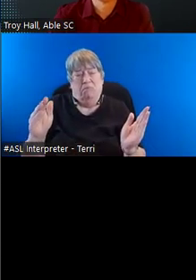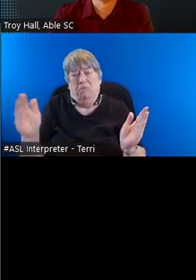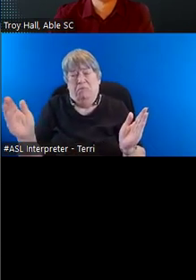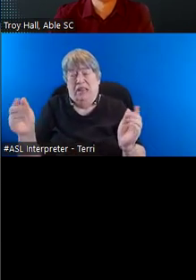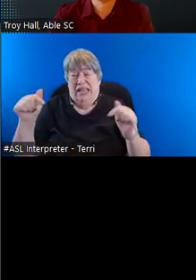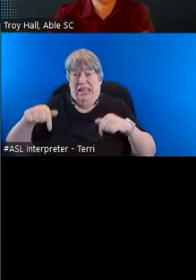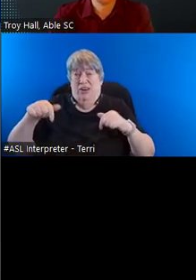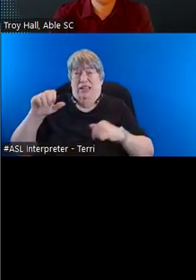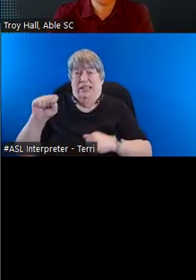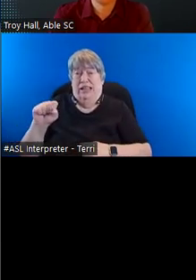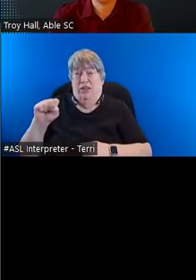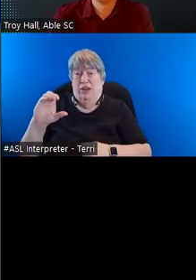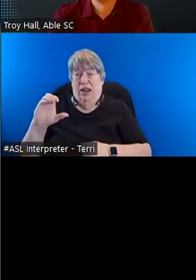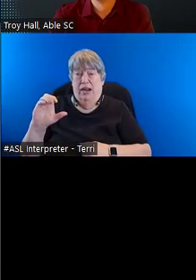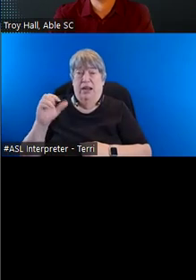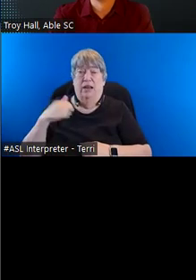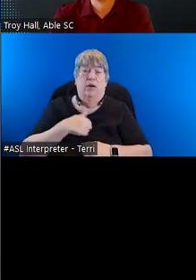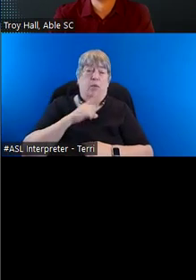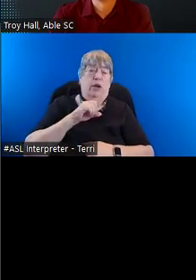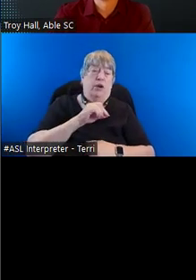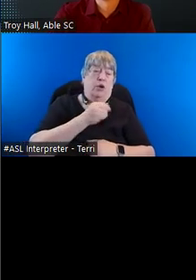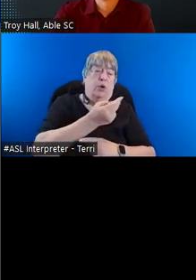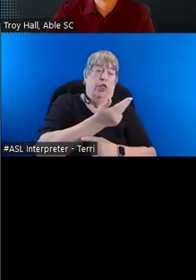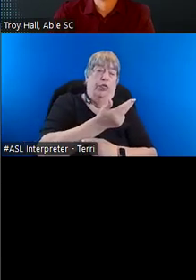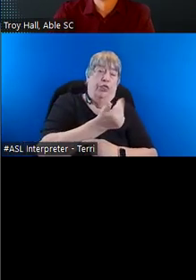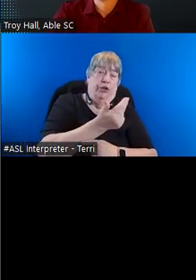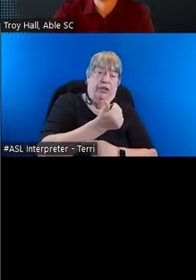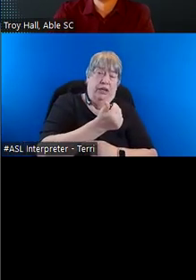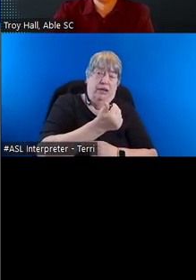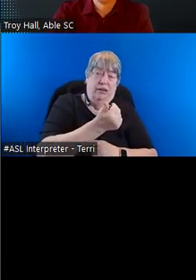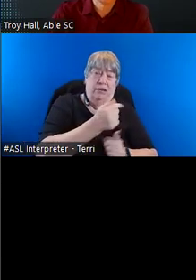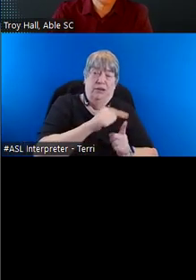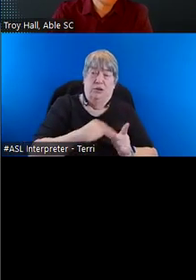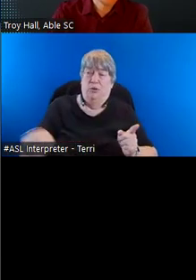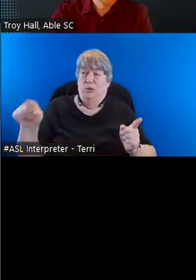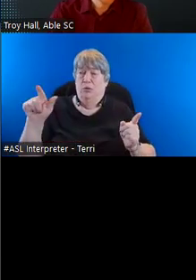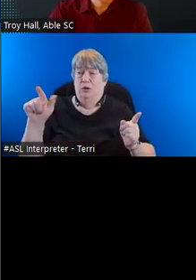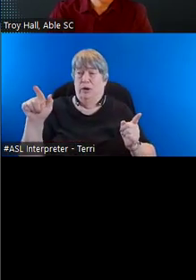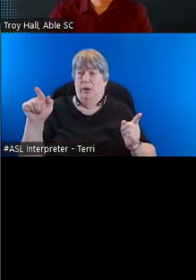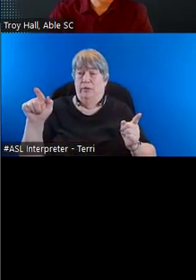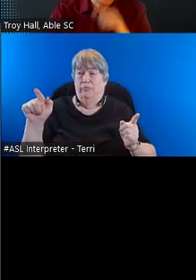actually covered from 13 to 21. It might look a little different depending on your state.